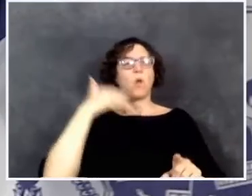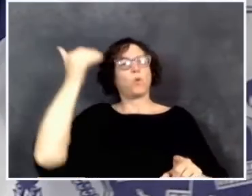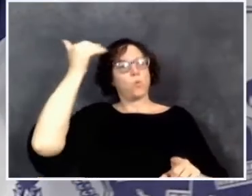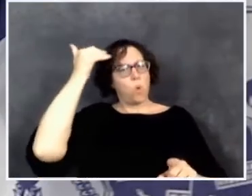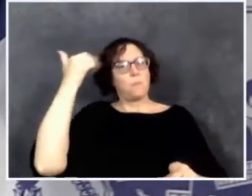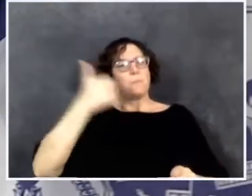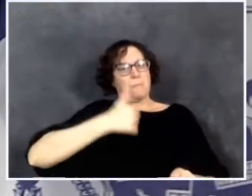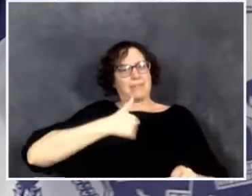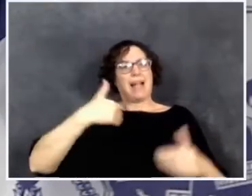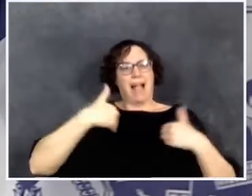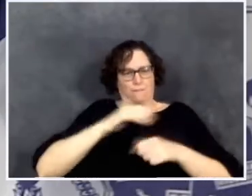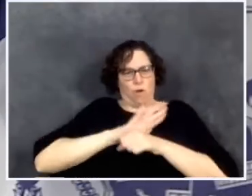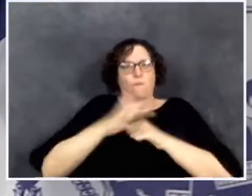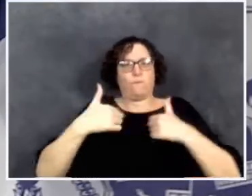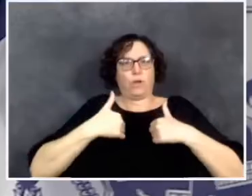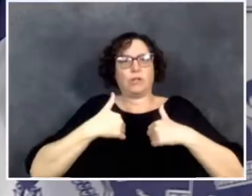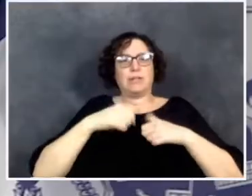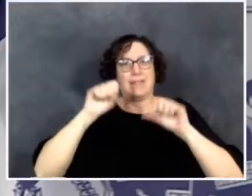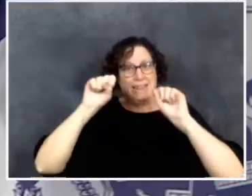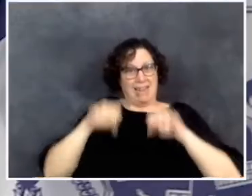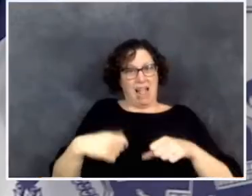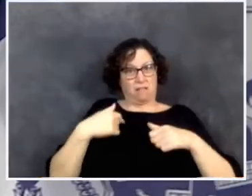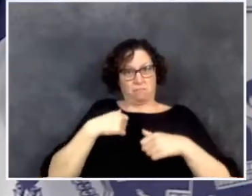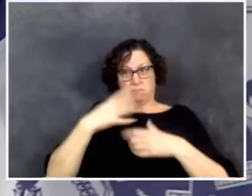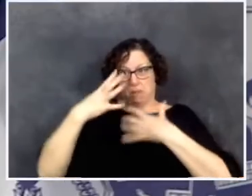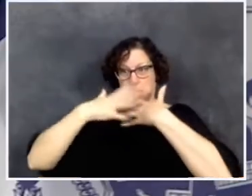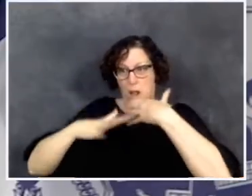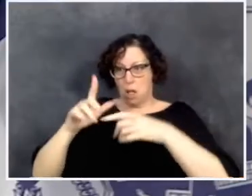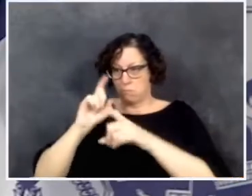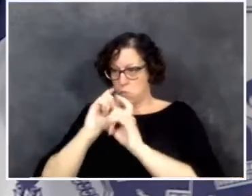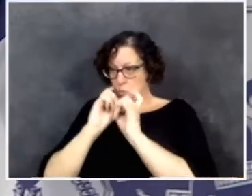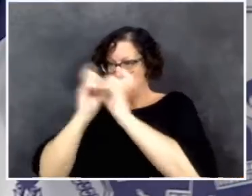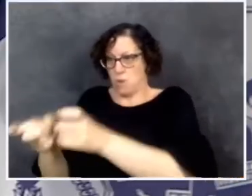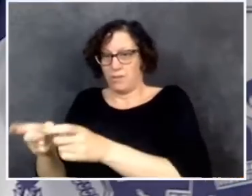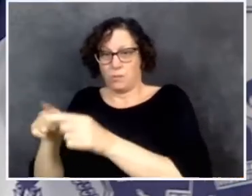Dr. Katz. I'm curious. I've heard from a lot of people who